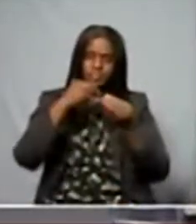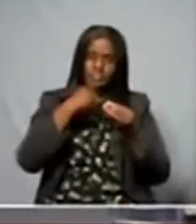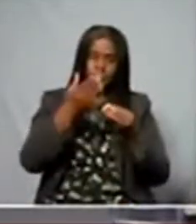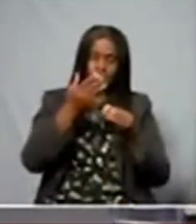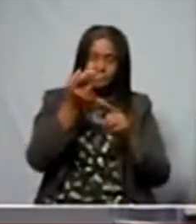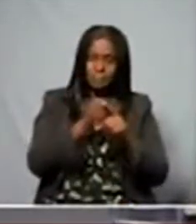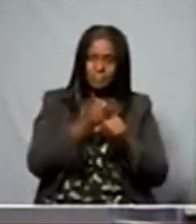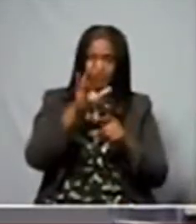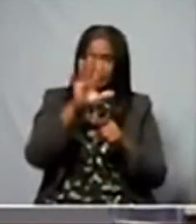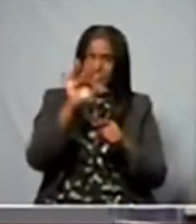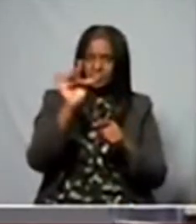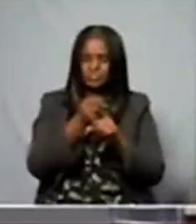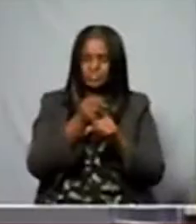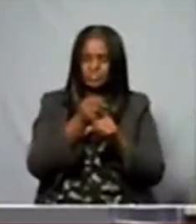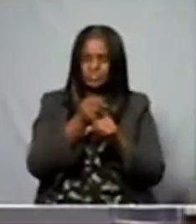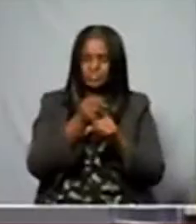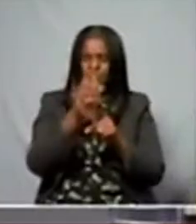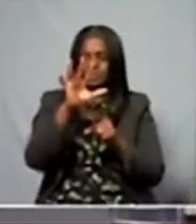the